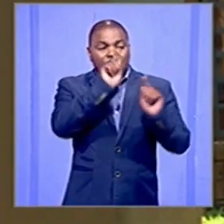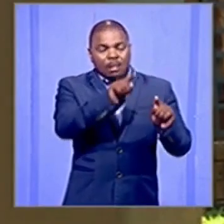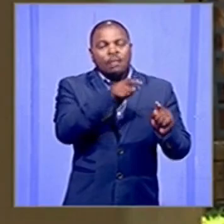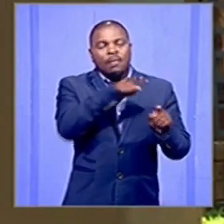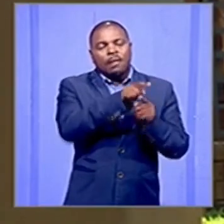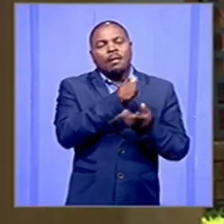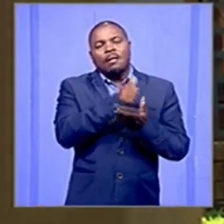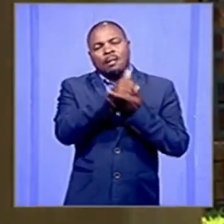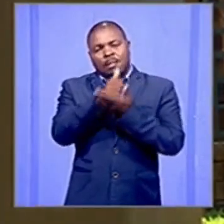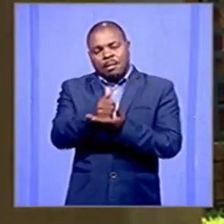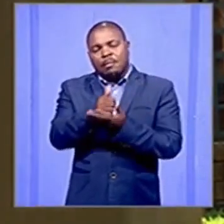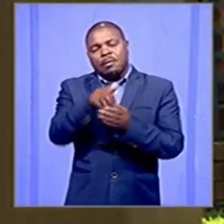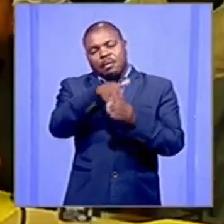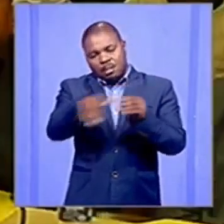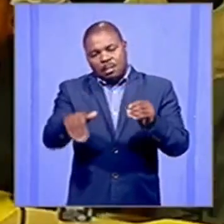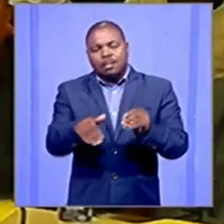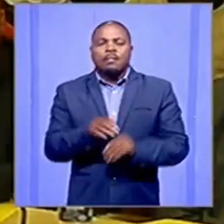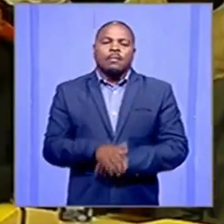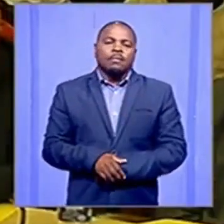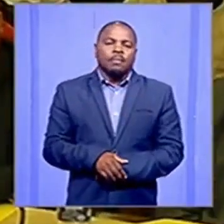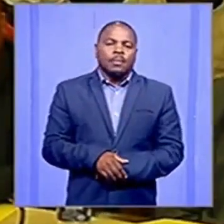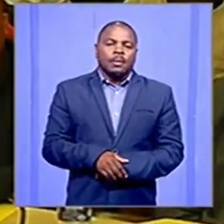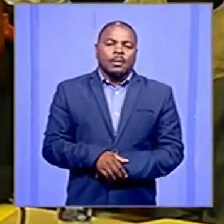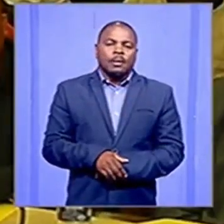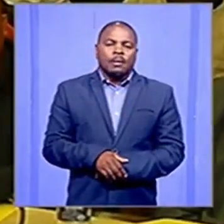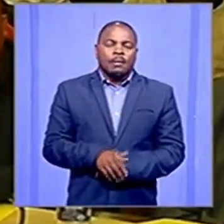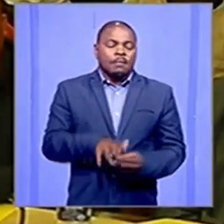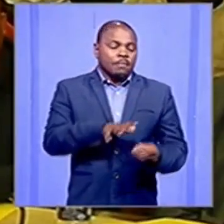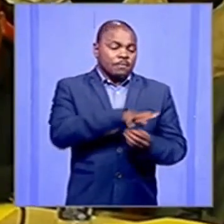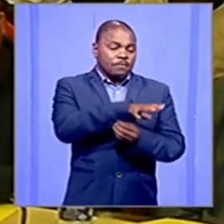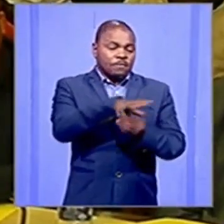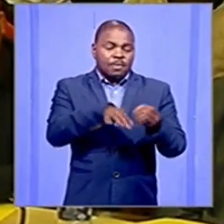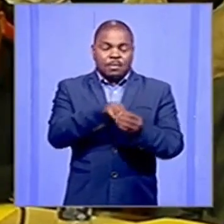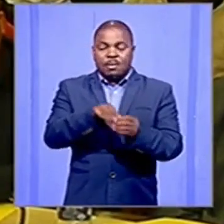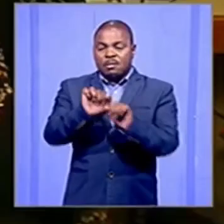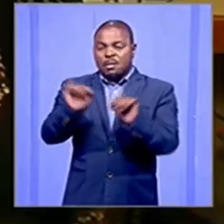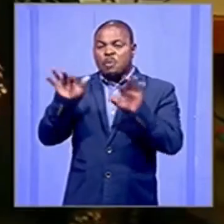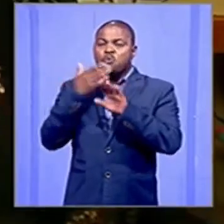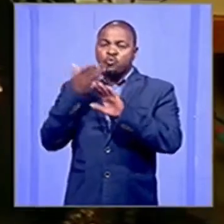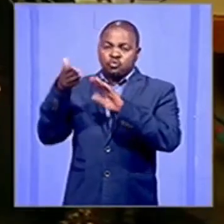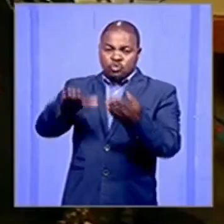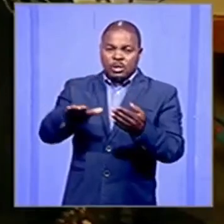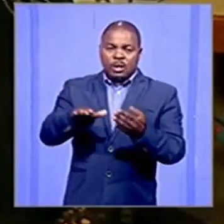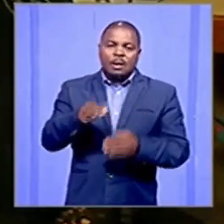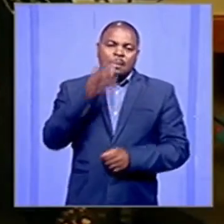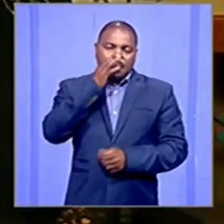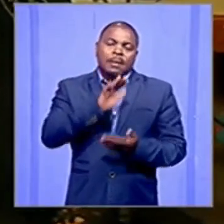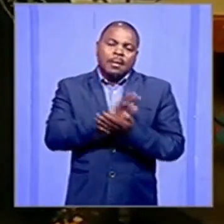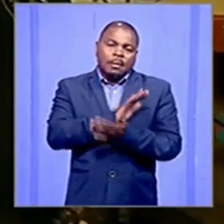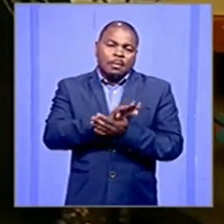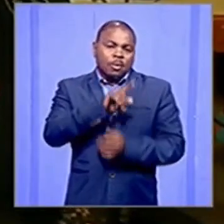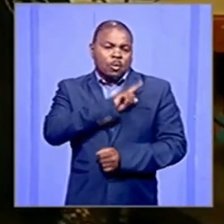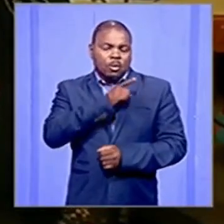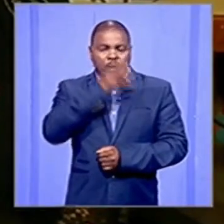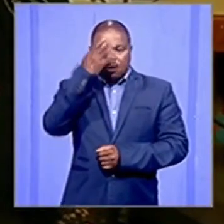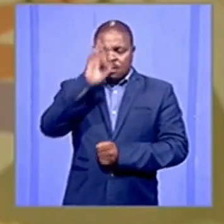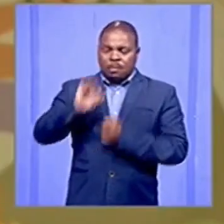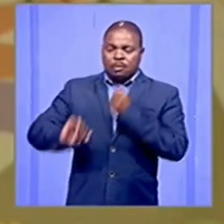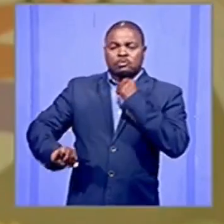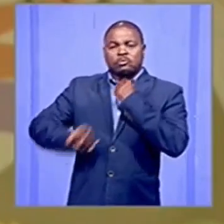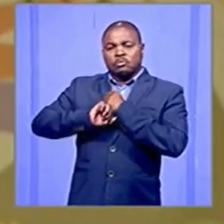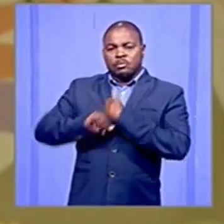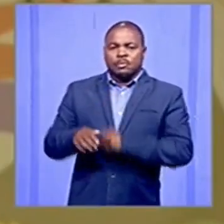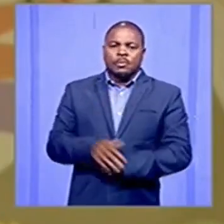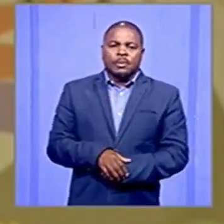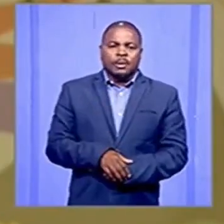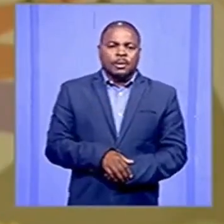treated and then released again. Kemedi ya malapa a batho ba ba hutsafetseng a re go itumedisa go tshegediwa ke puso.